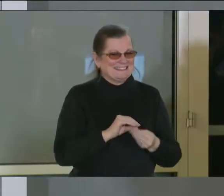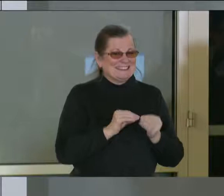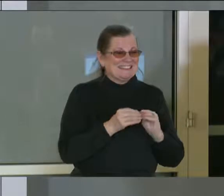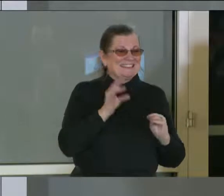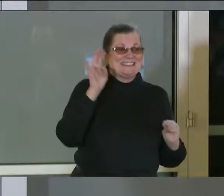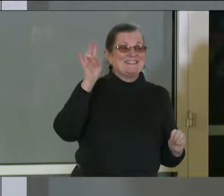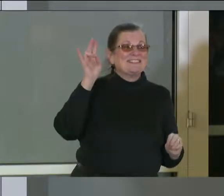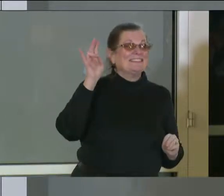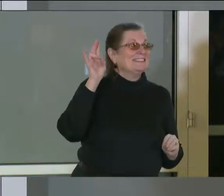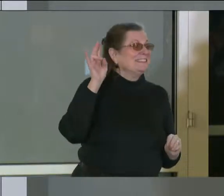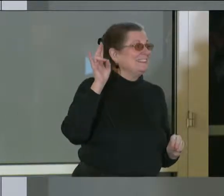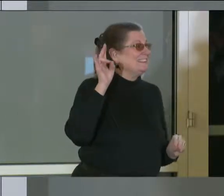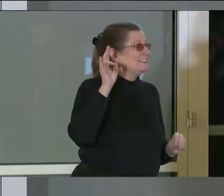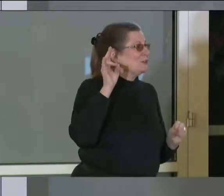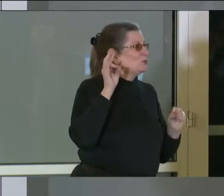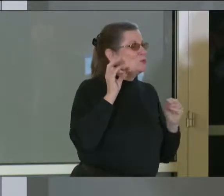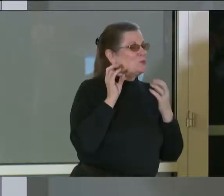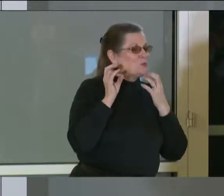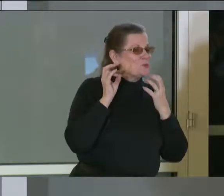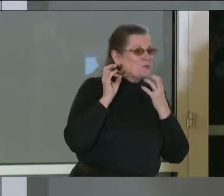Ward 7?